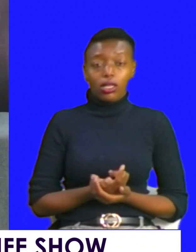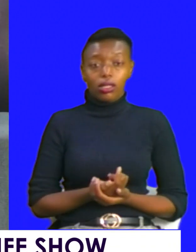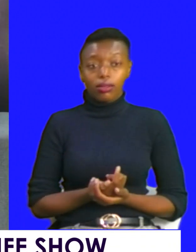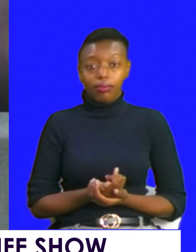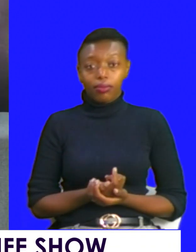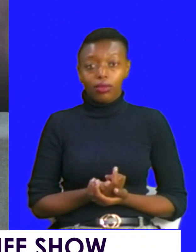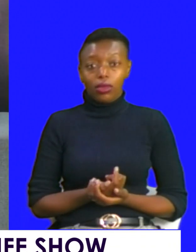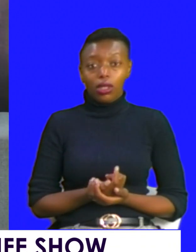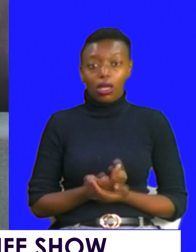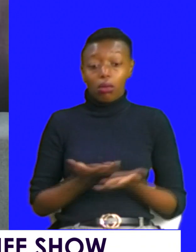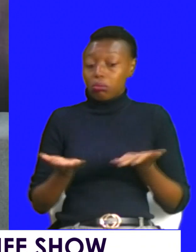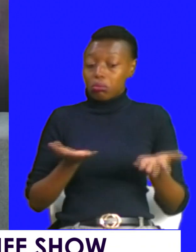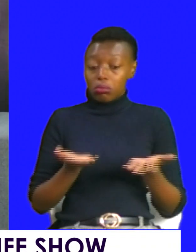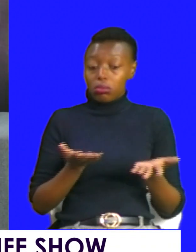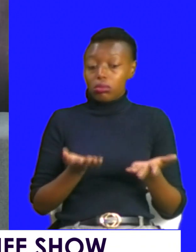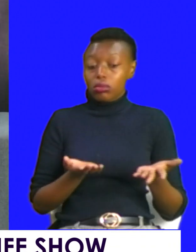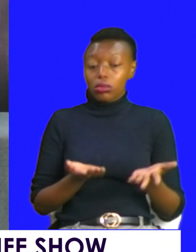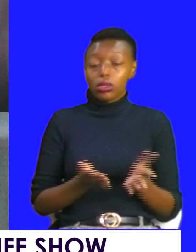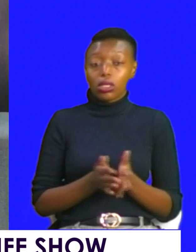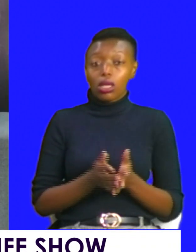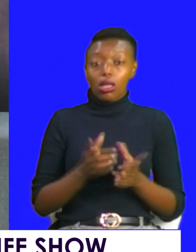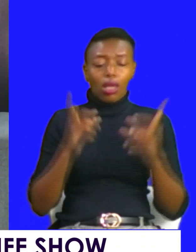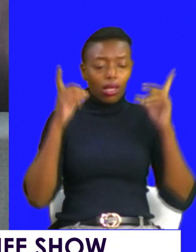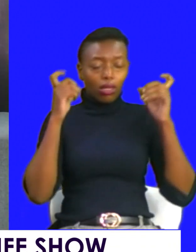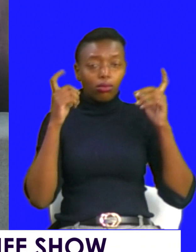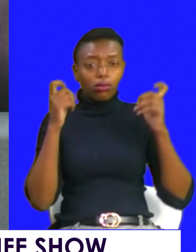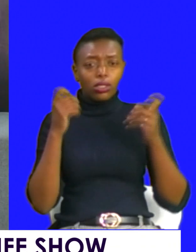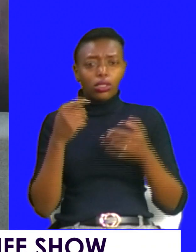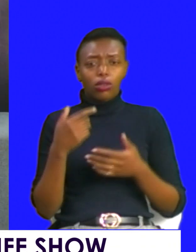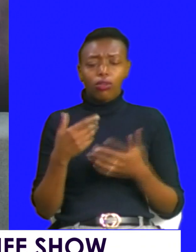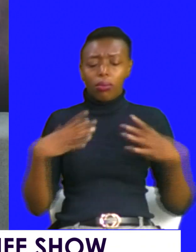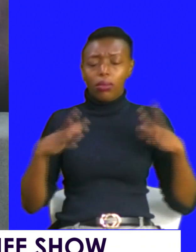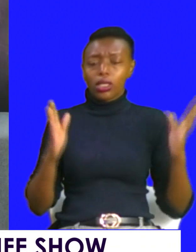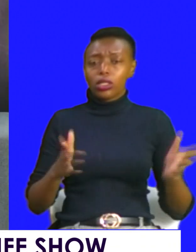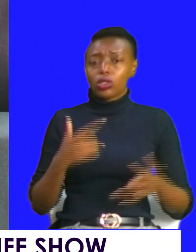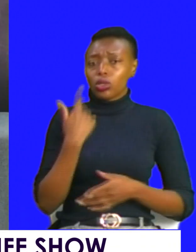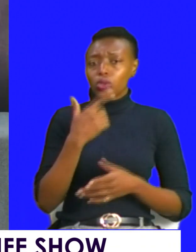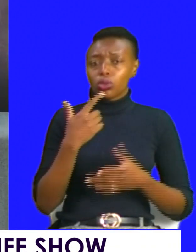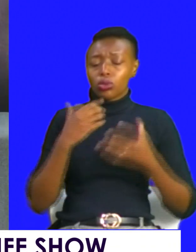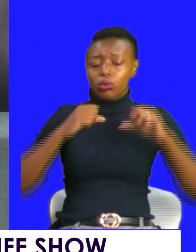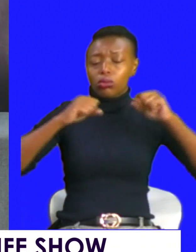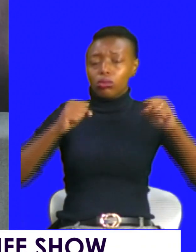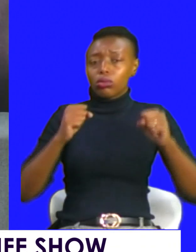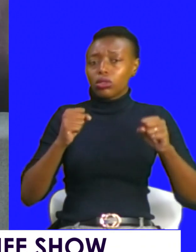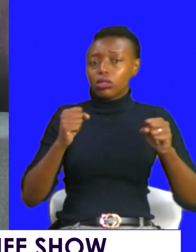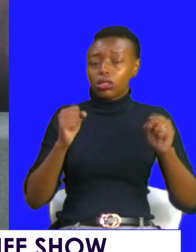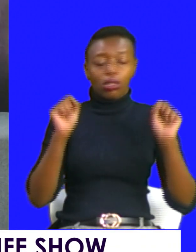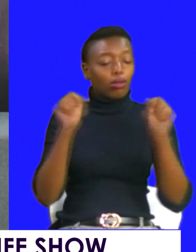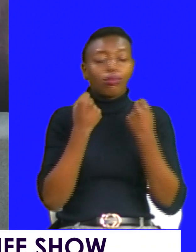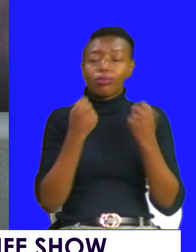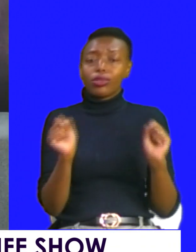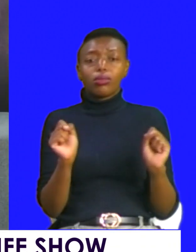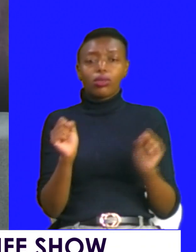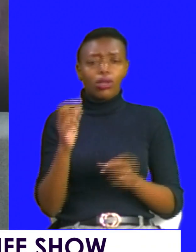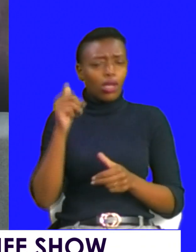do you project the image of somebody who cannot be a manager? Now, remember, you have a boss at your